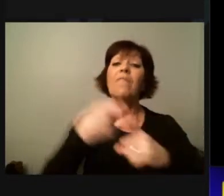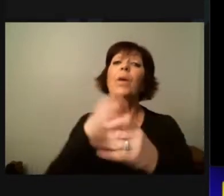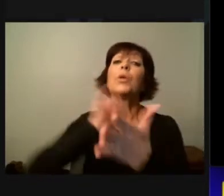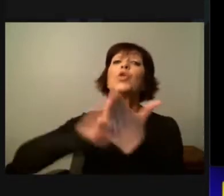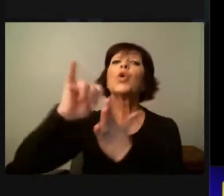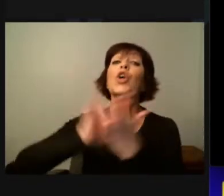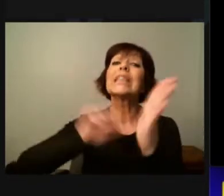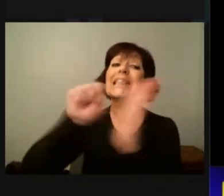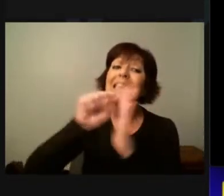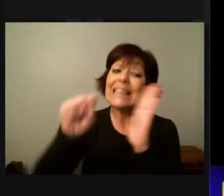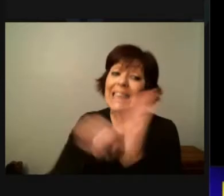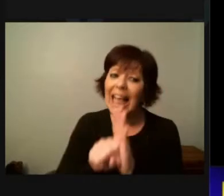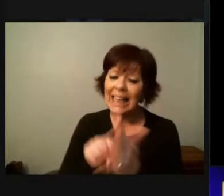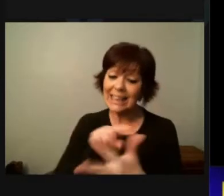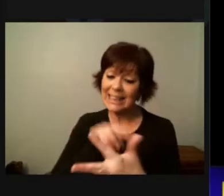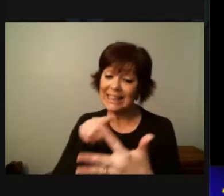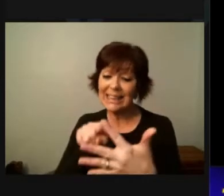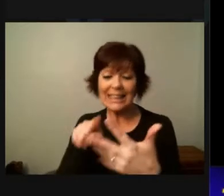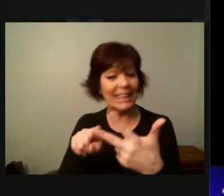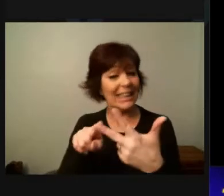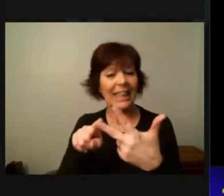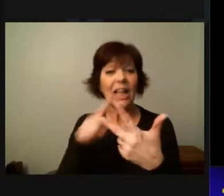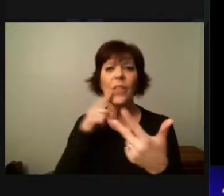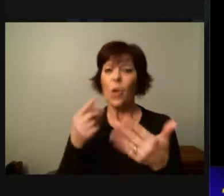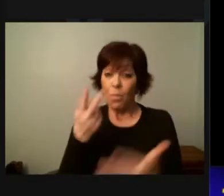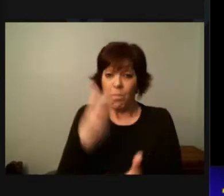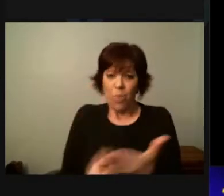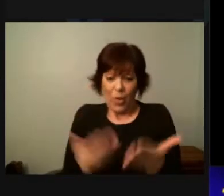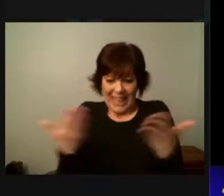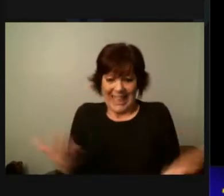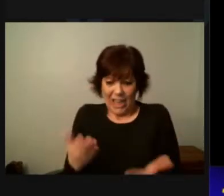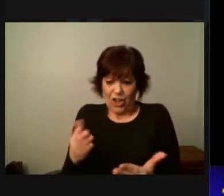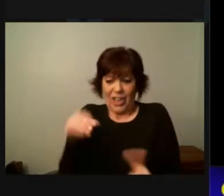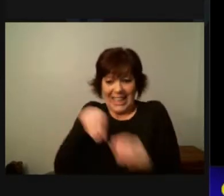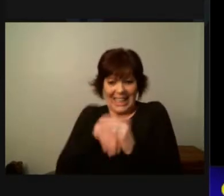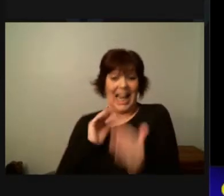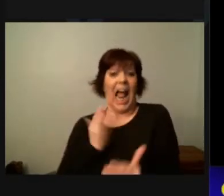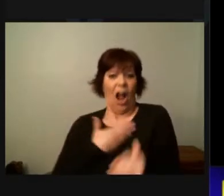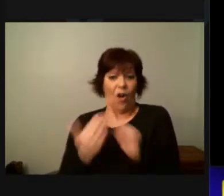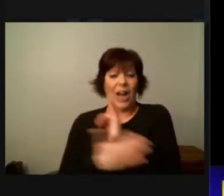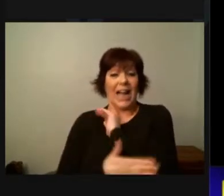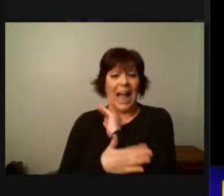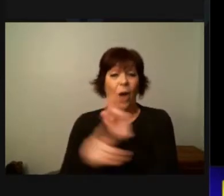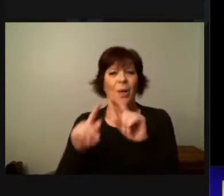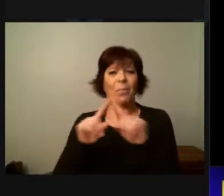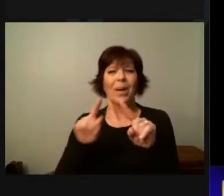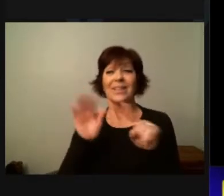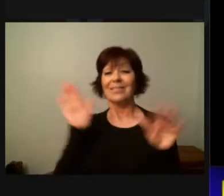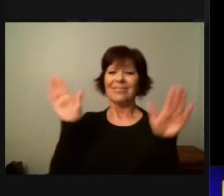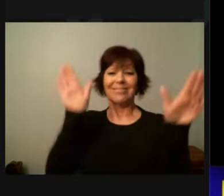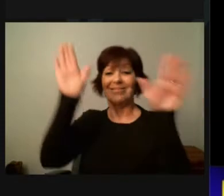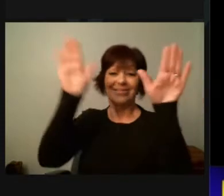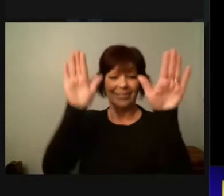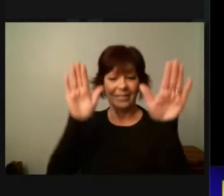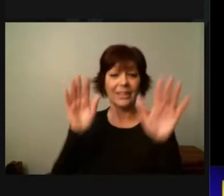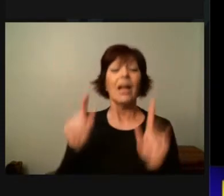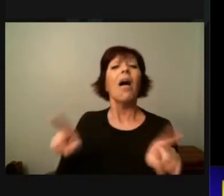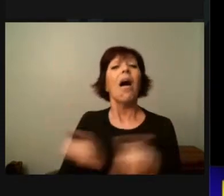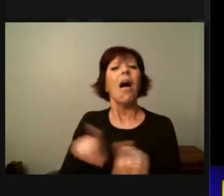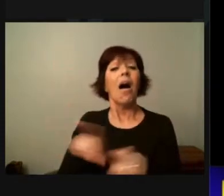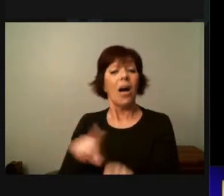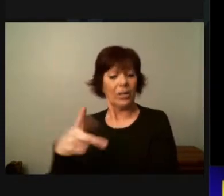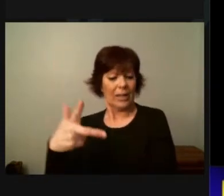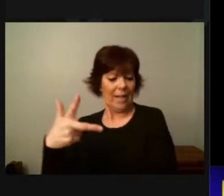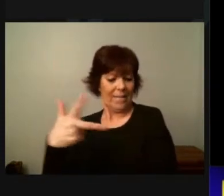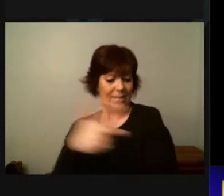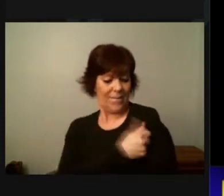Health. And those are both operating here in Erie County, as well as vaccination